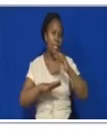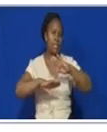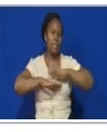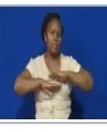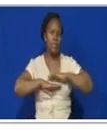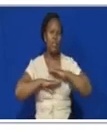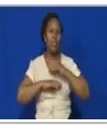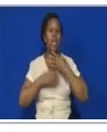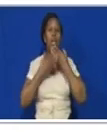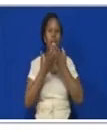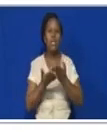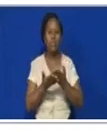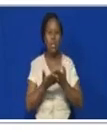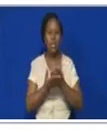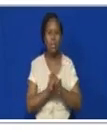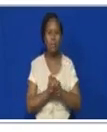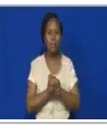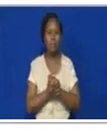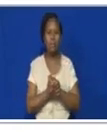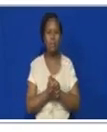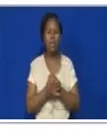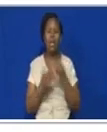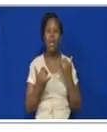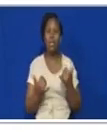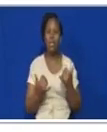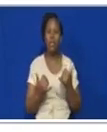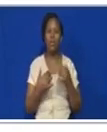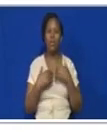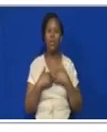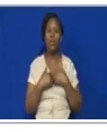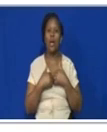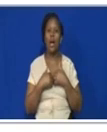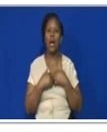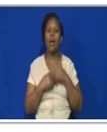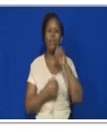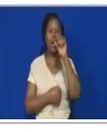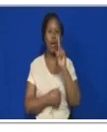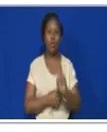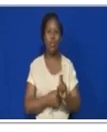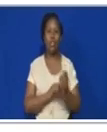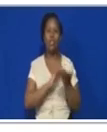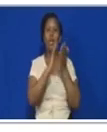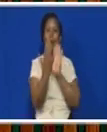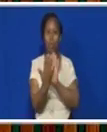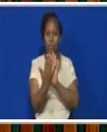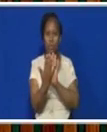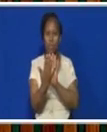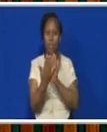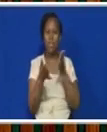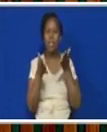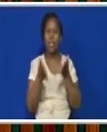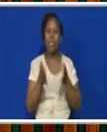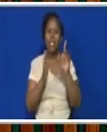satisfactory responses. We are going to have a question approach in